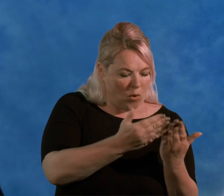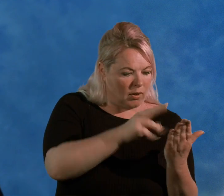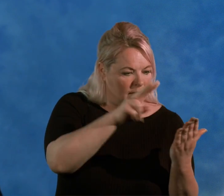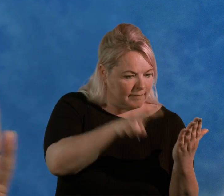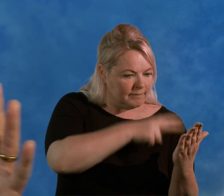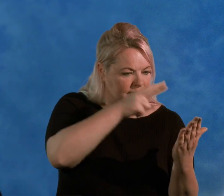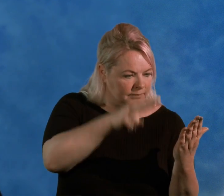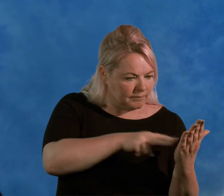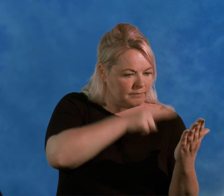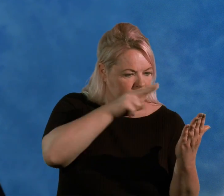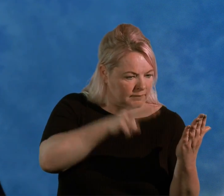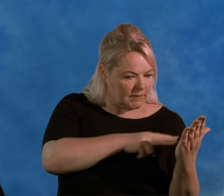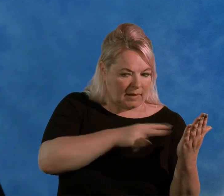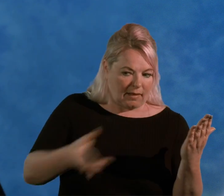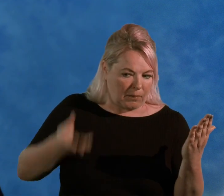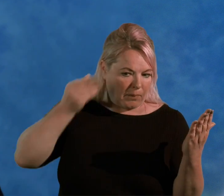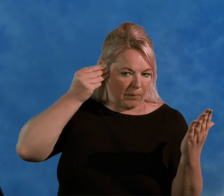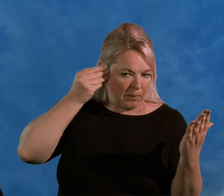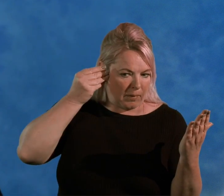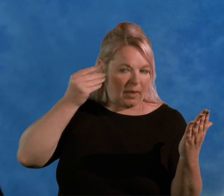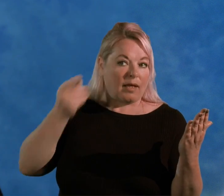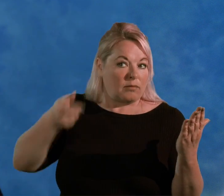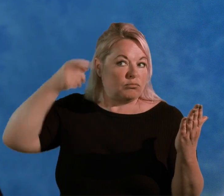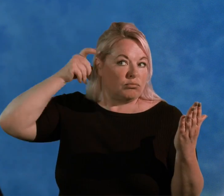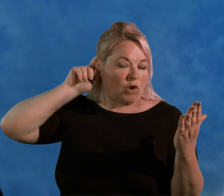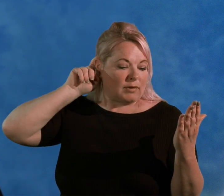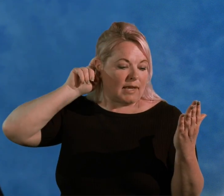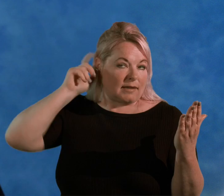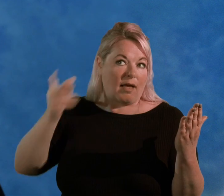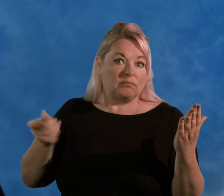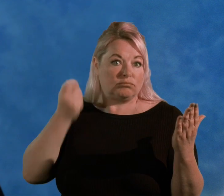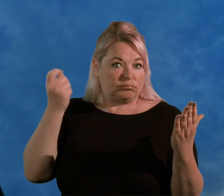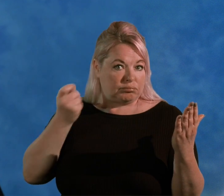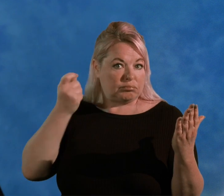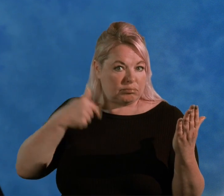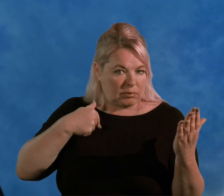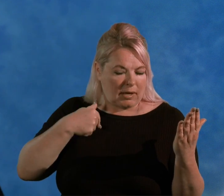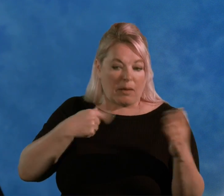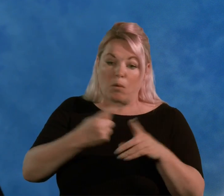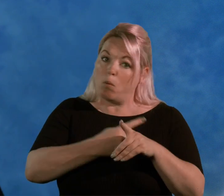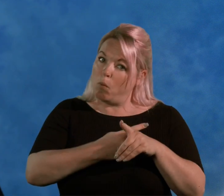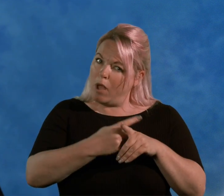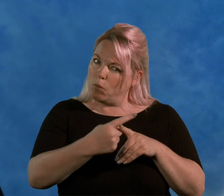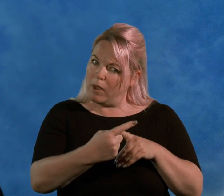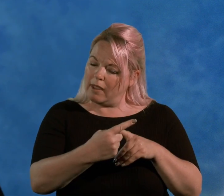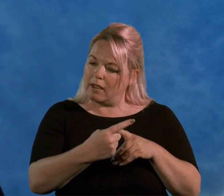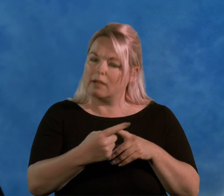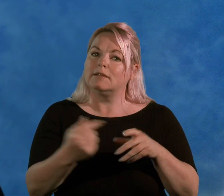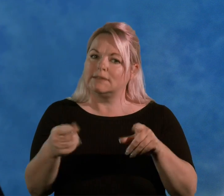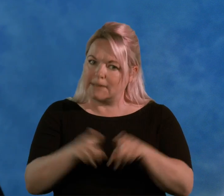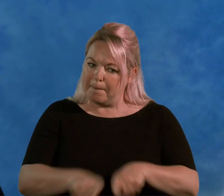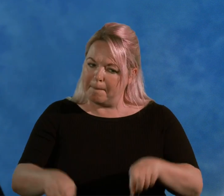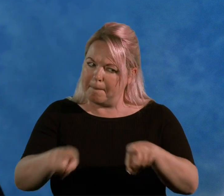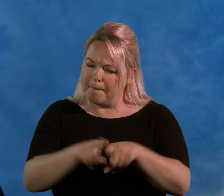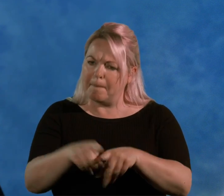but following successfully through my processor. But after a week of that, I found that